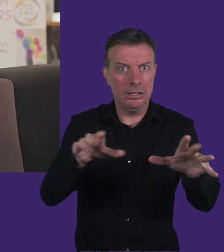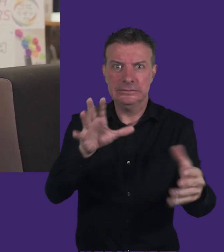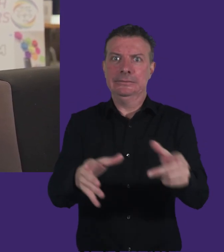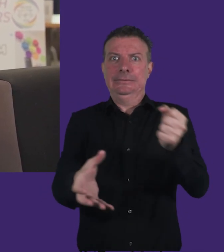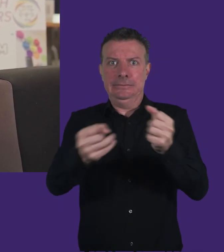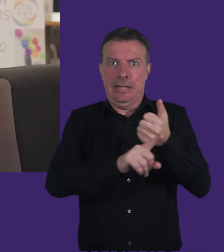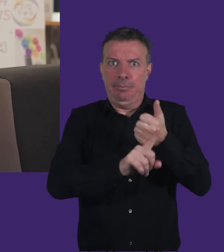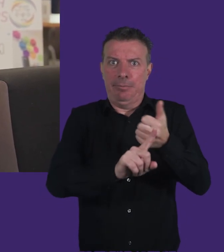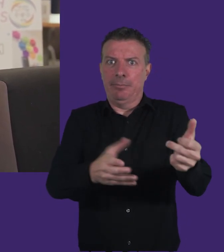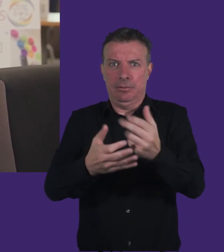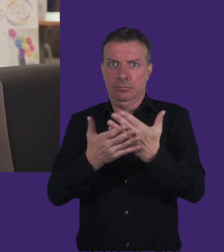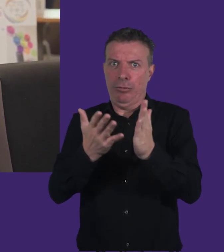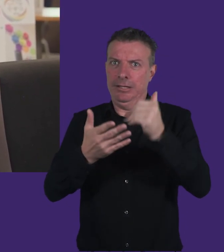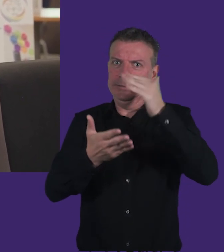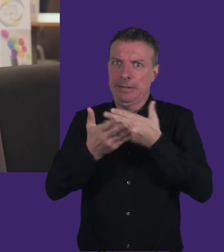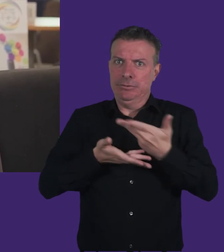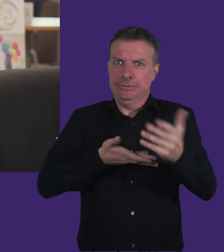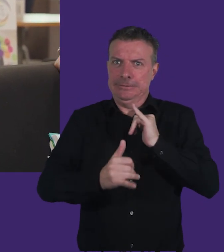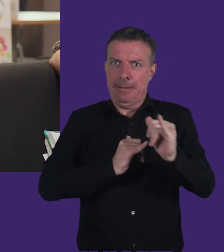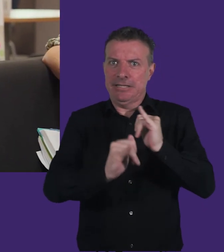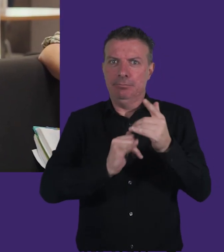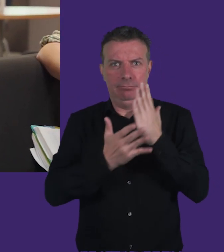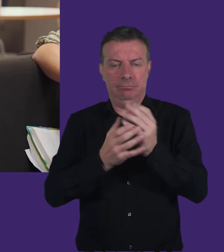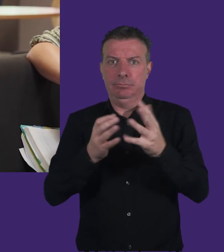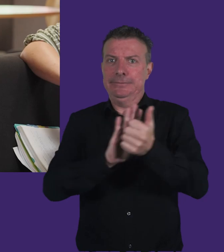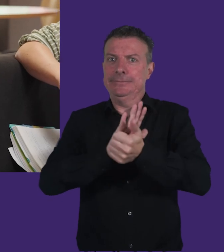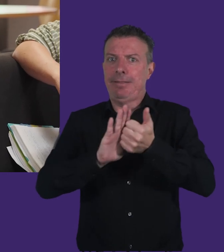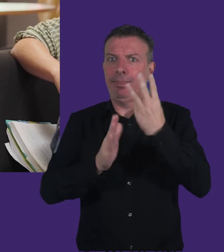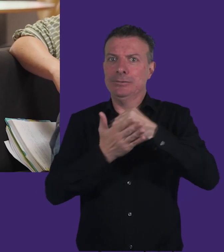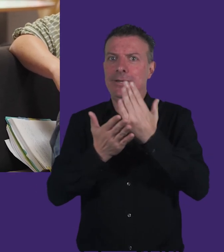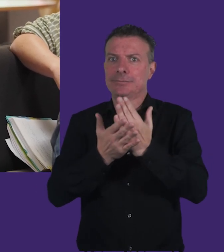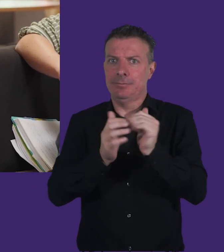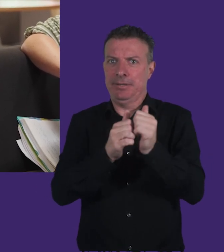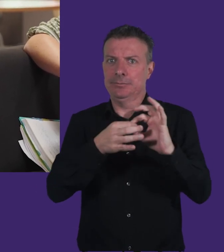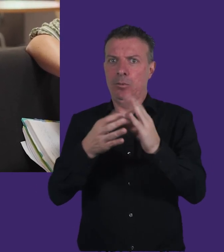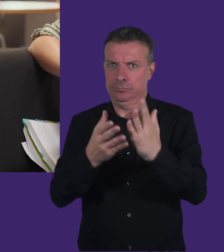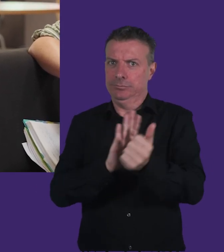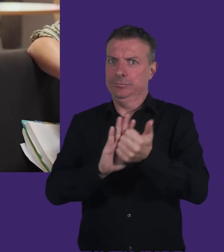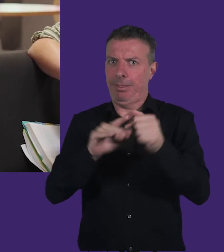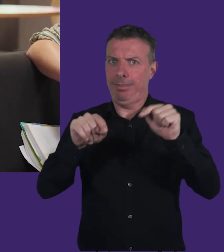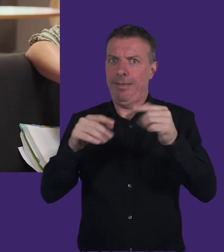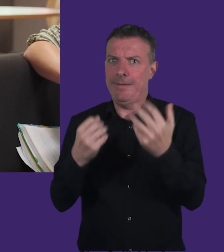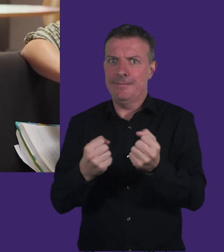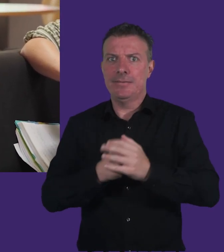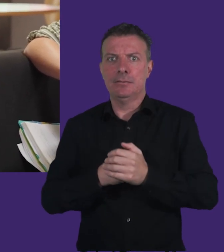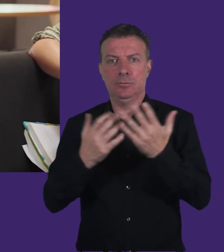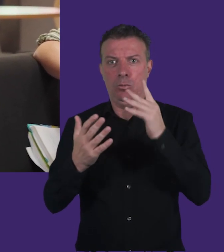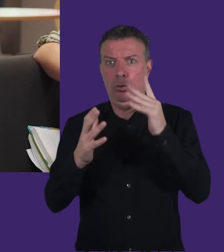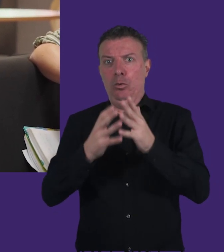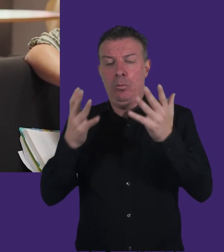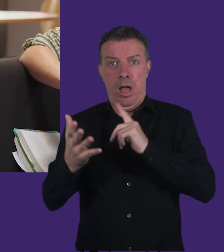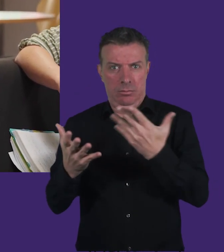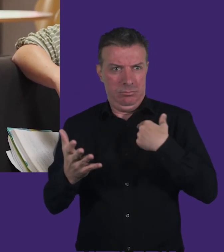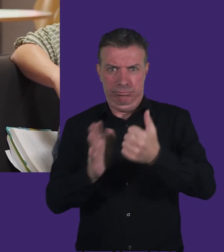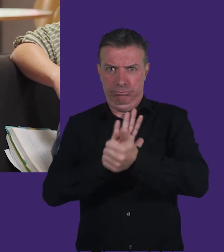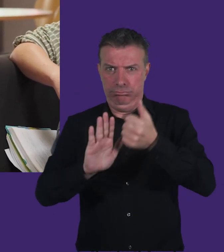gaps elsewhere. And like, as well as the shared experience, there's a huge amount of skill in the third sector peer support. You know,